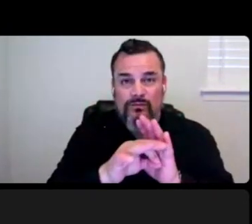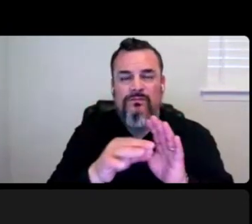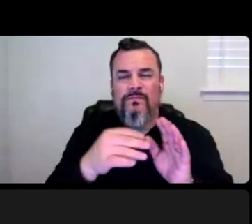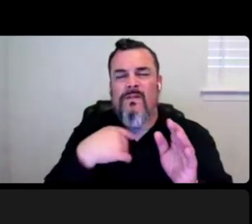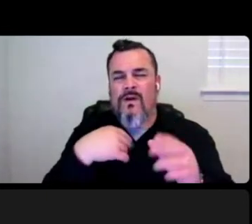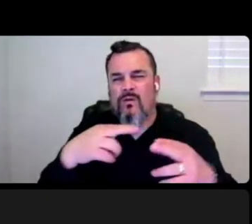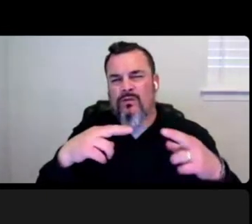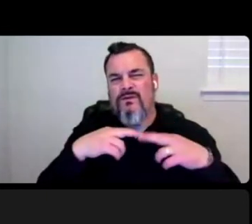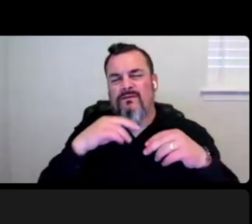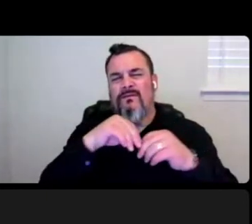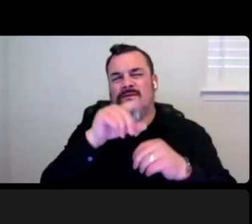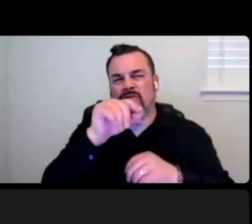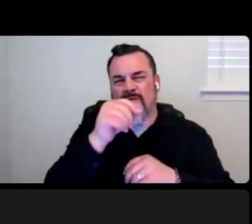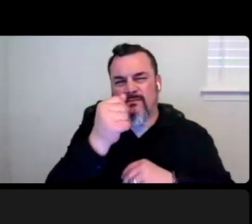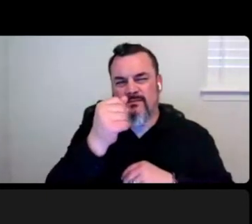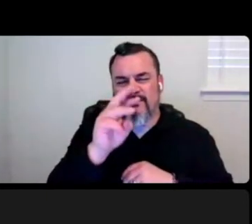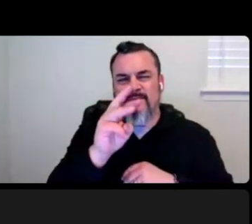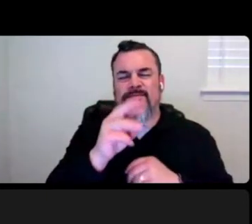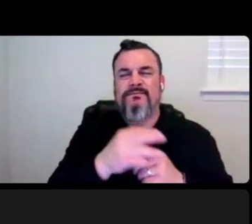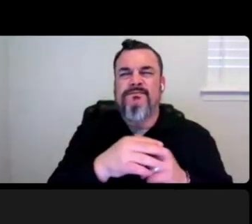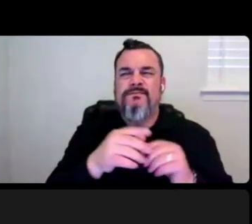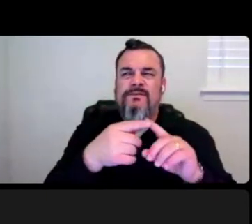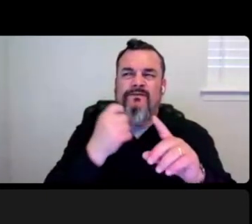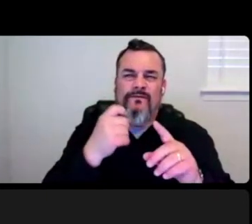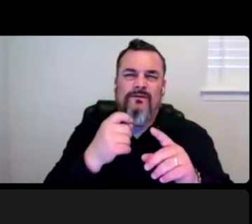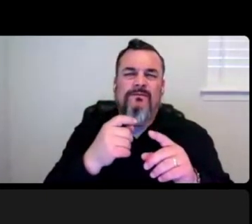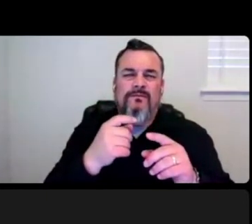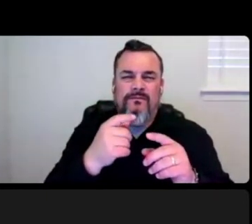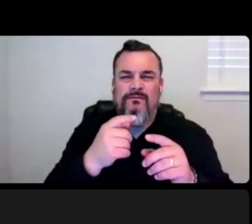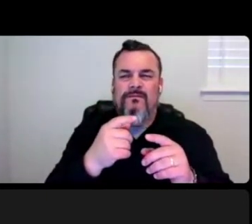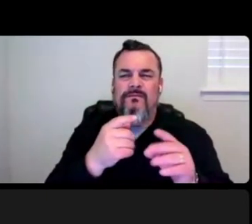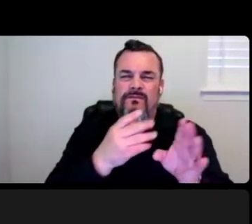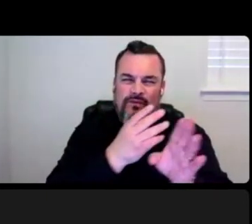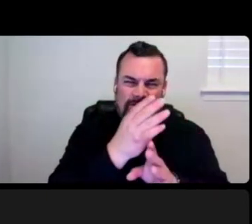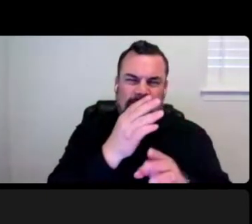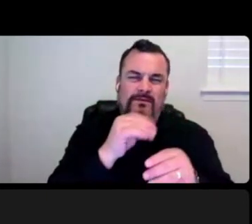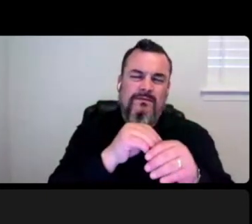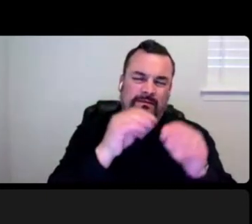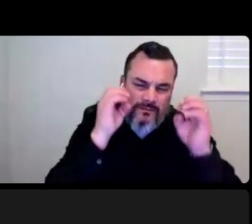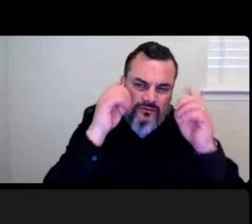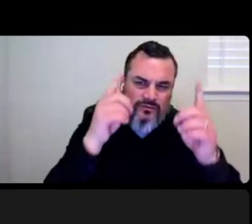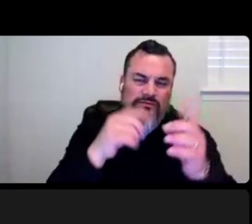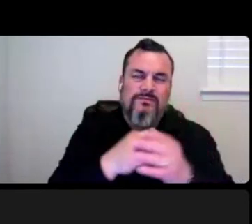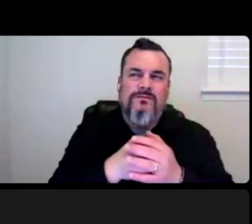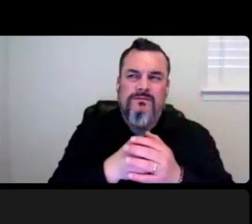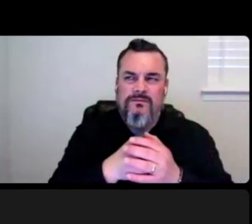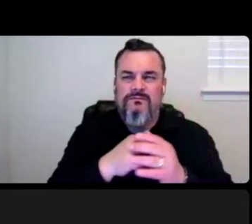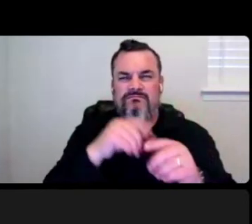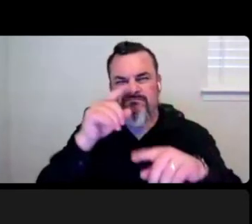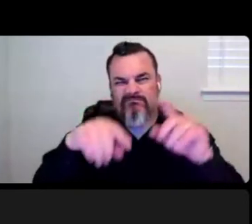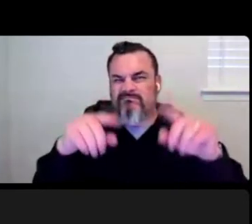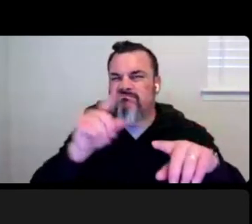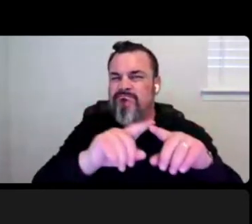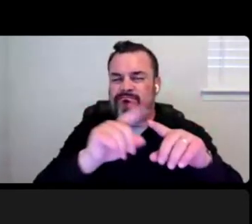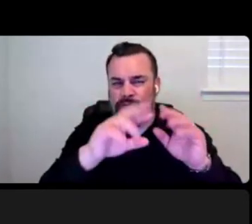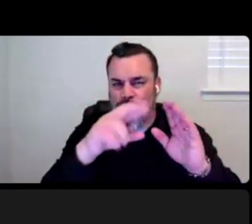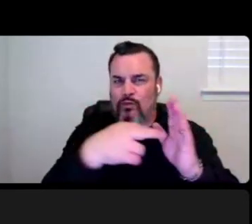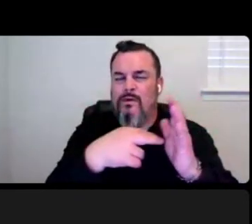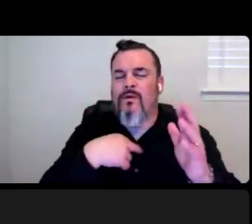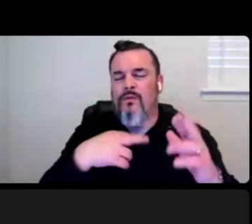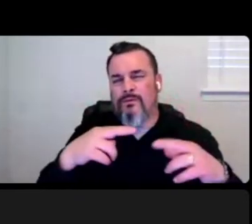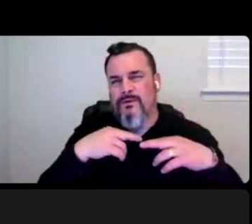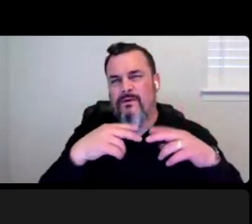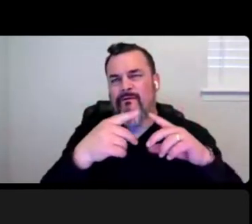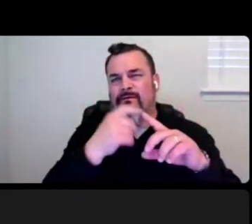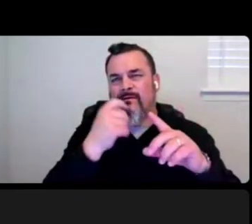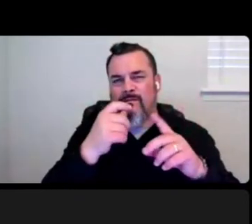in 2016 from a career in education in various roles. So I retired from